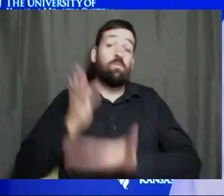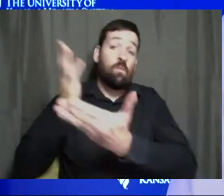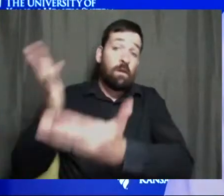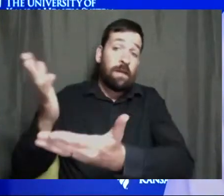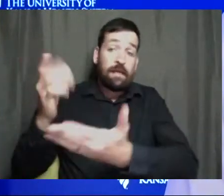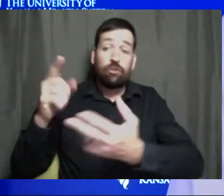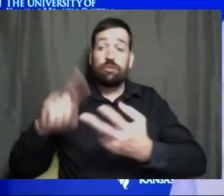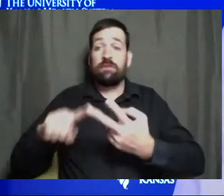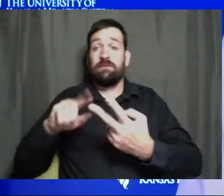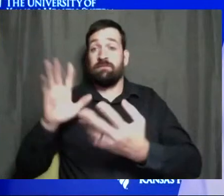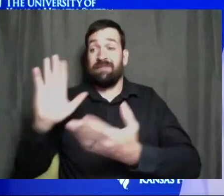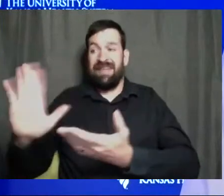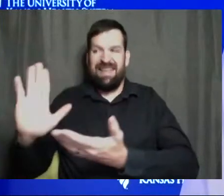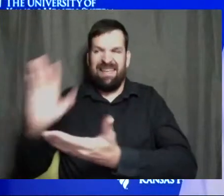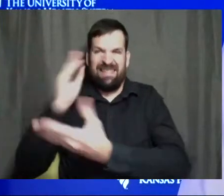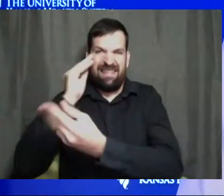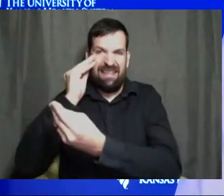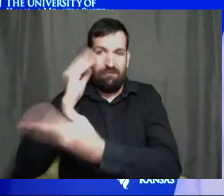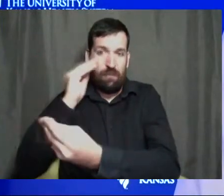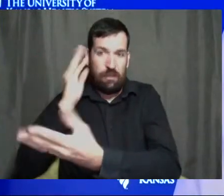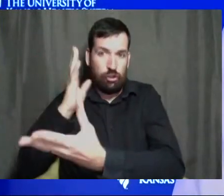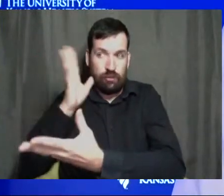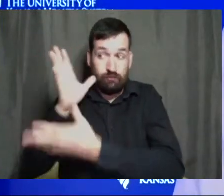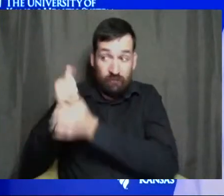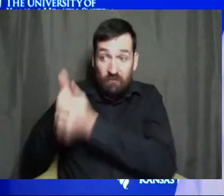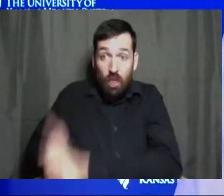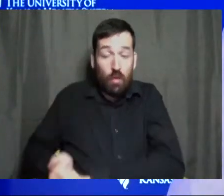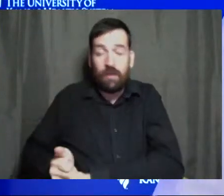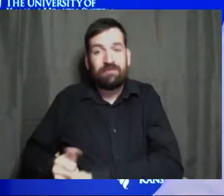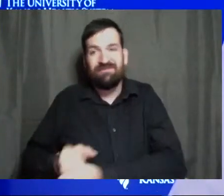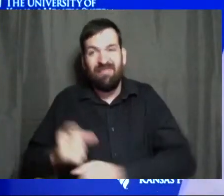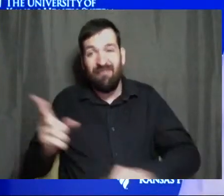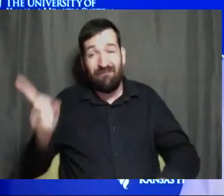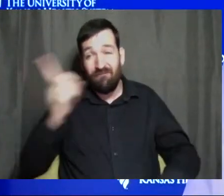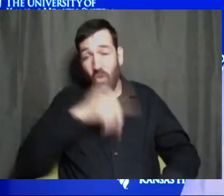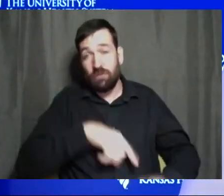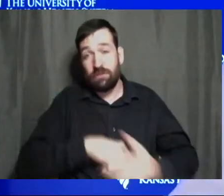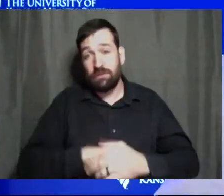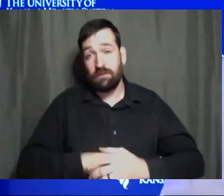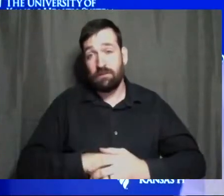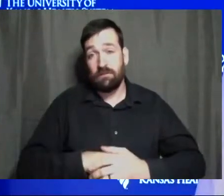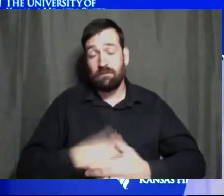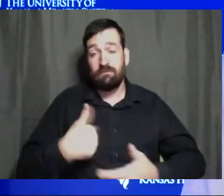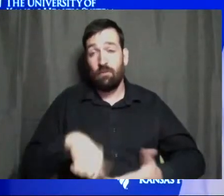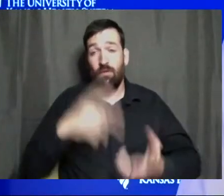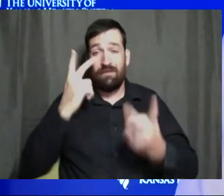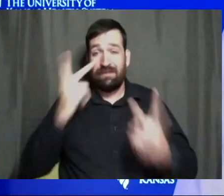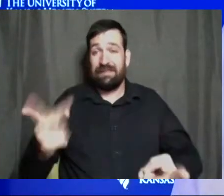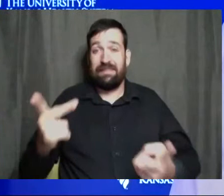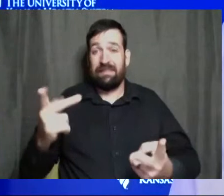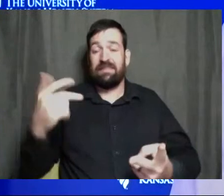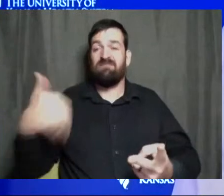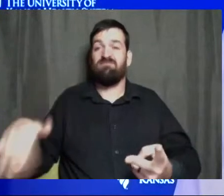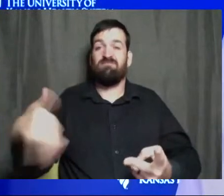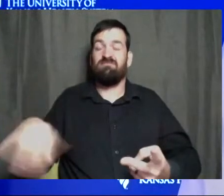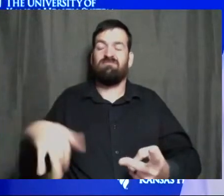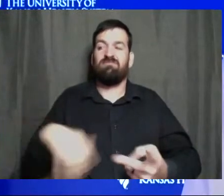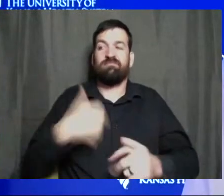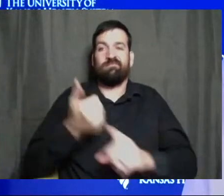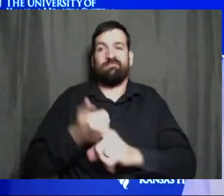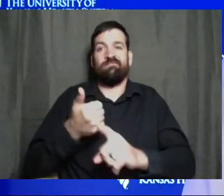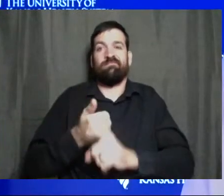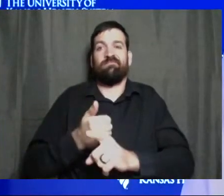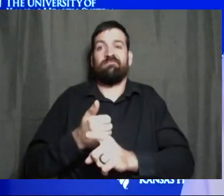he was listening to and heeding was completely false. And as we see now, this has contributed to him letting down his